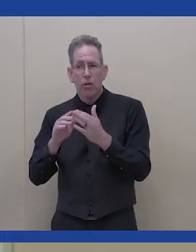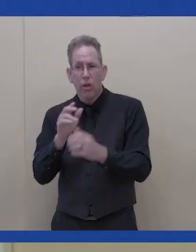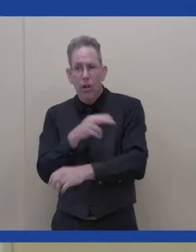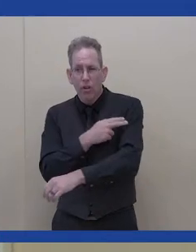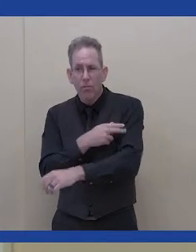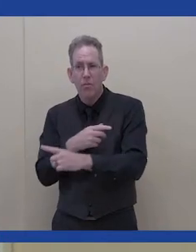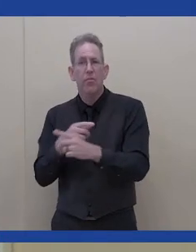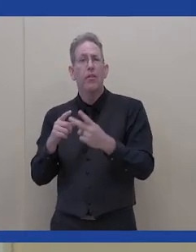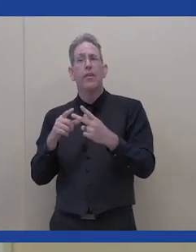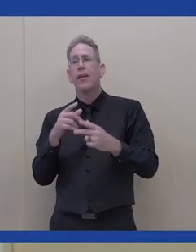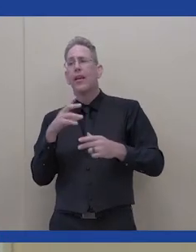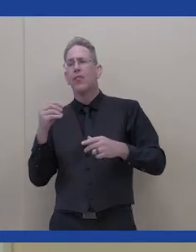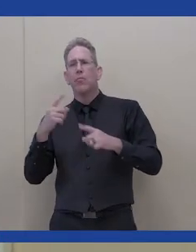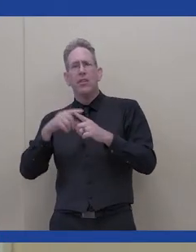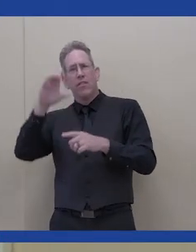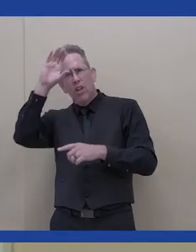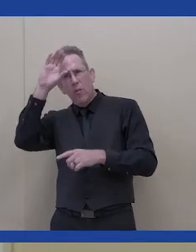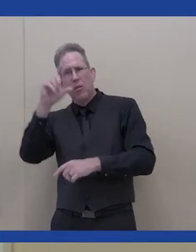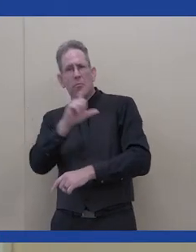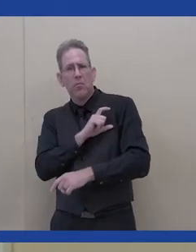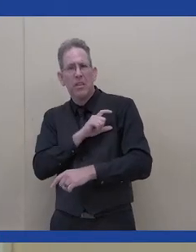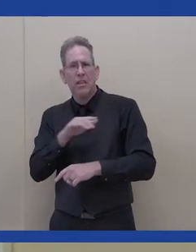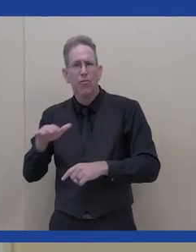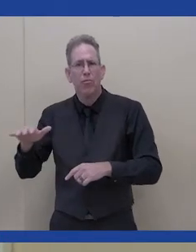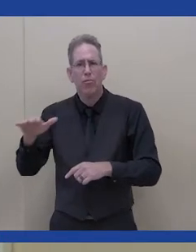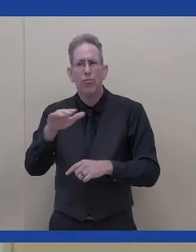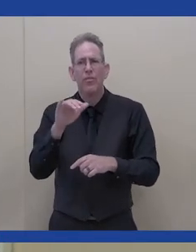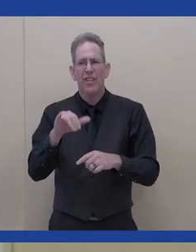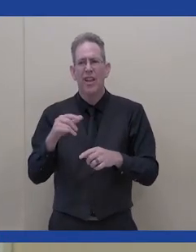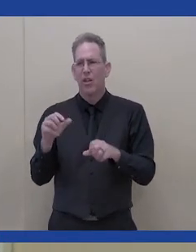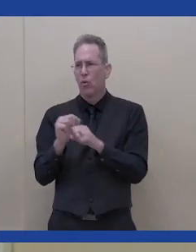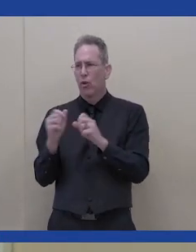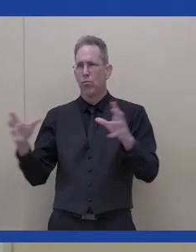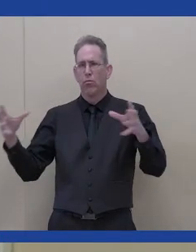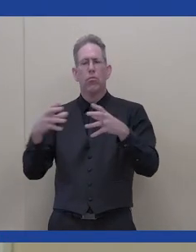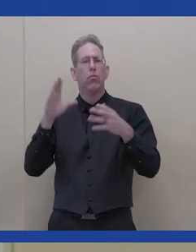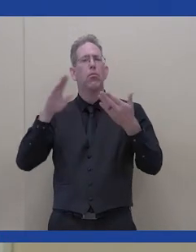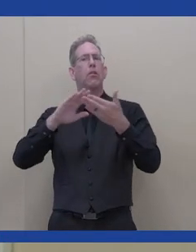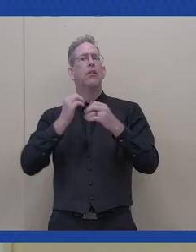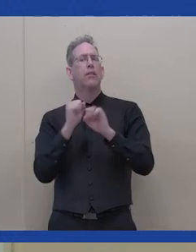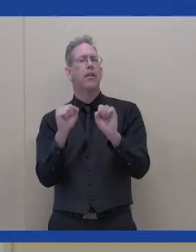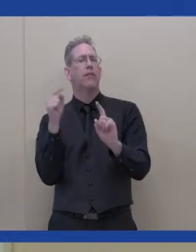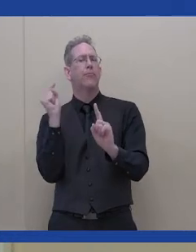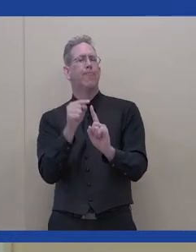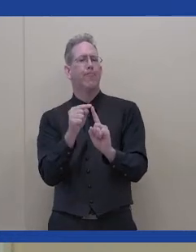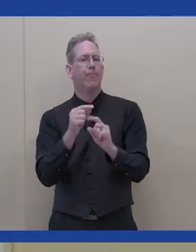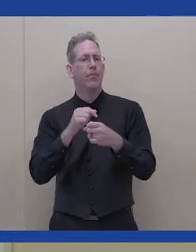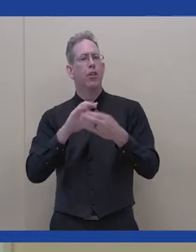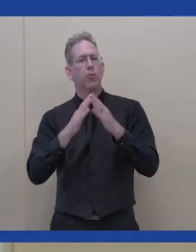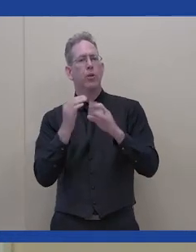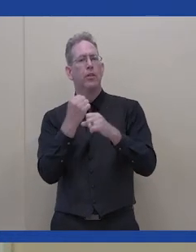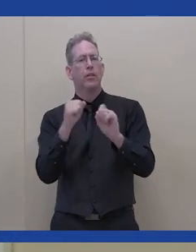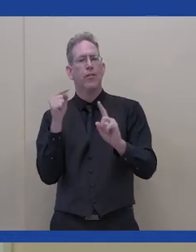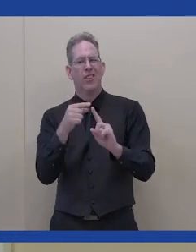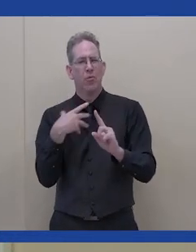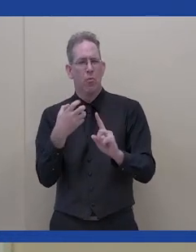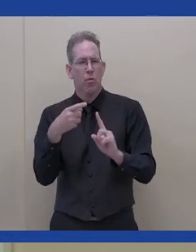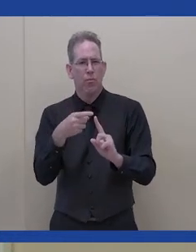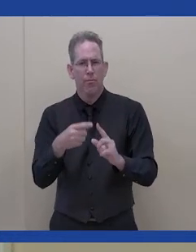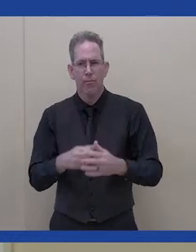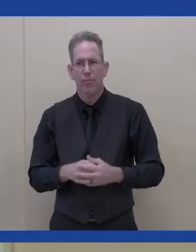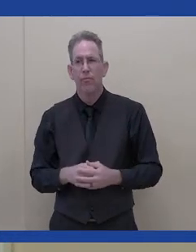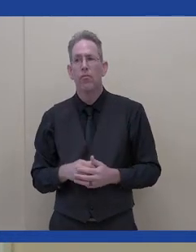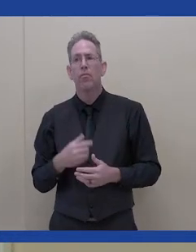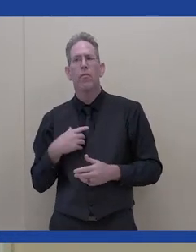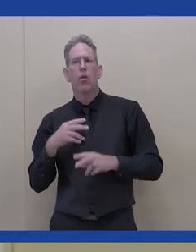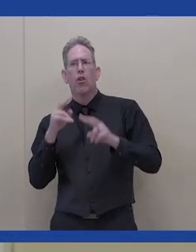system. I'm also eager to rebuild a police department that is right-sized for Burlington, and that includes comprehensive